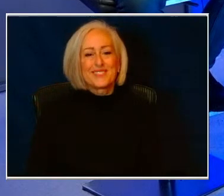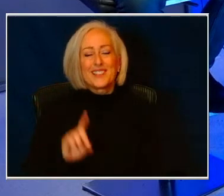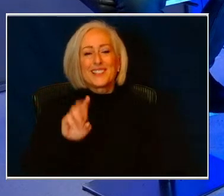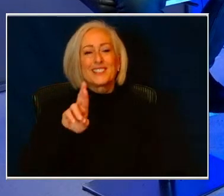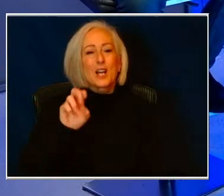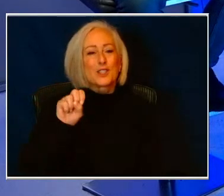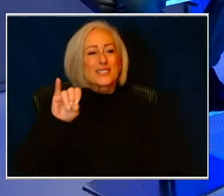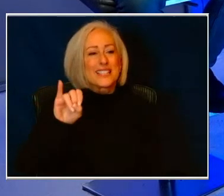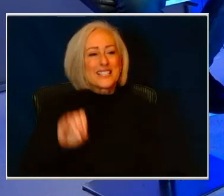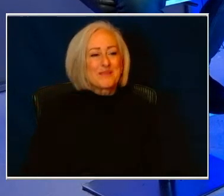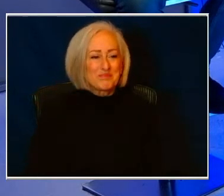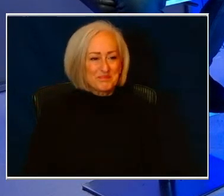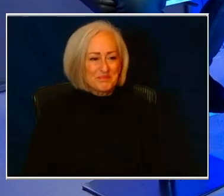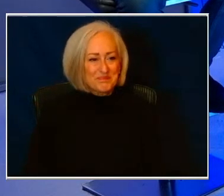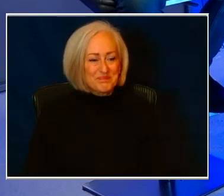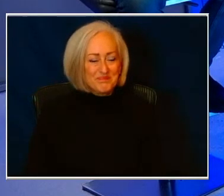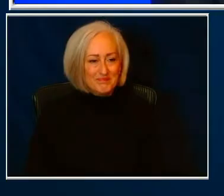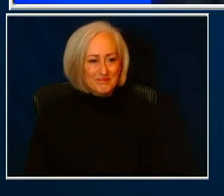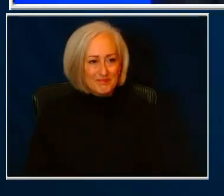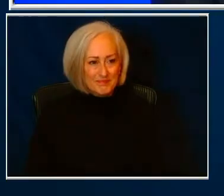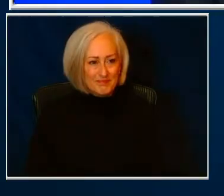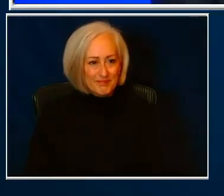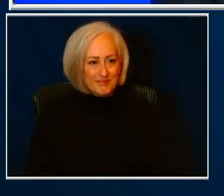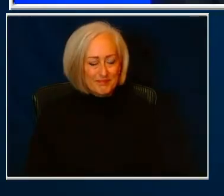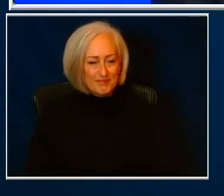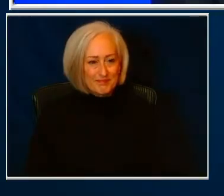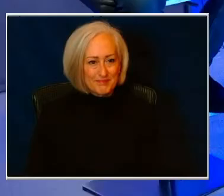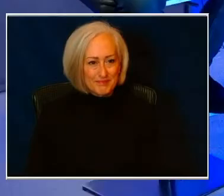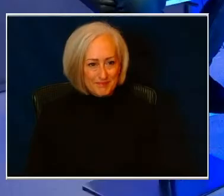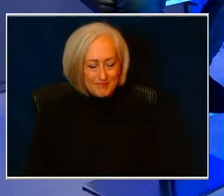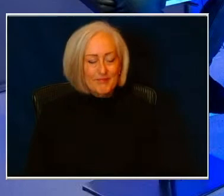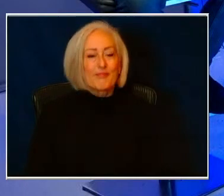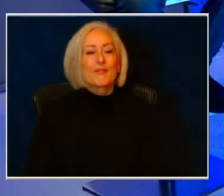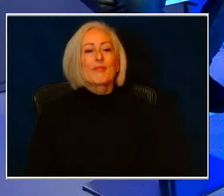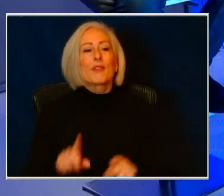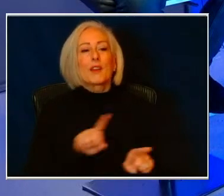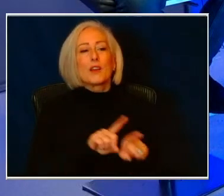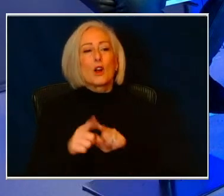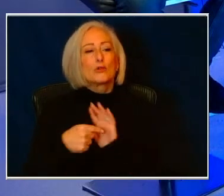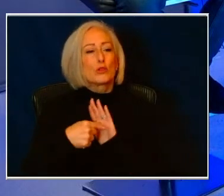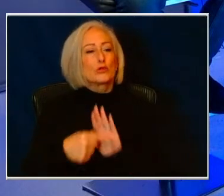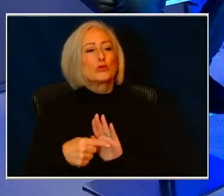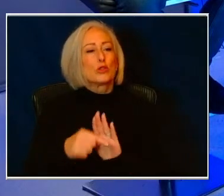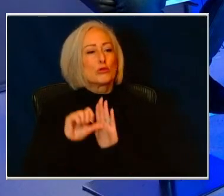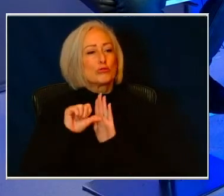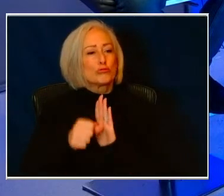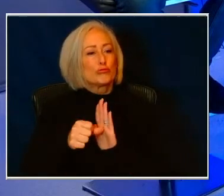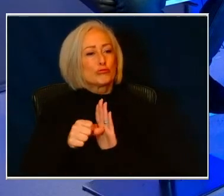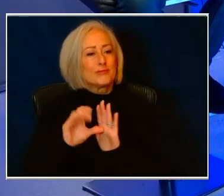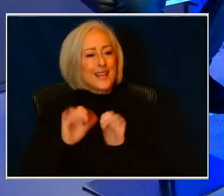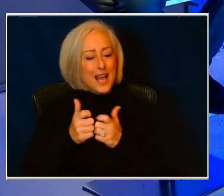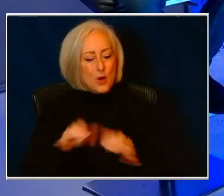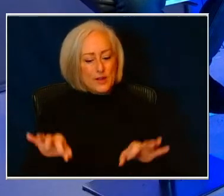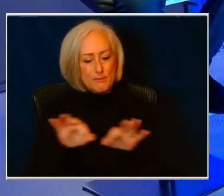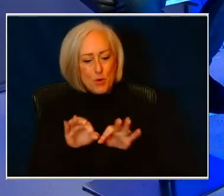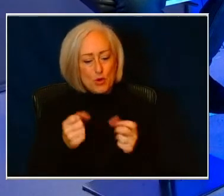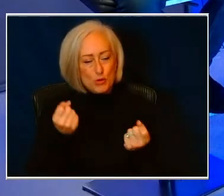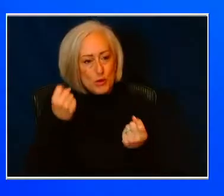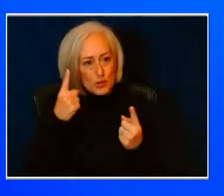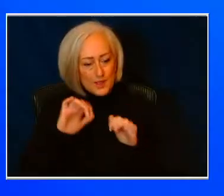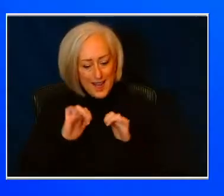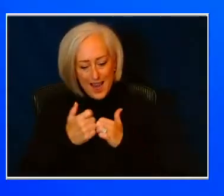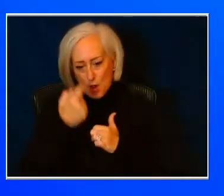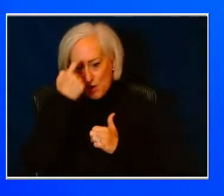today. Yeah, I think it's just also highlights how important it is to try to understand how the brain works,